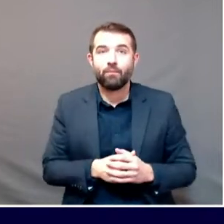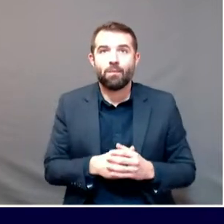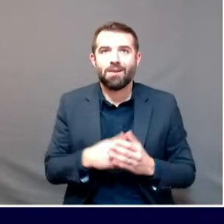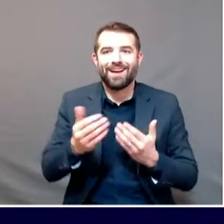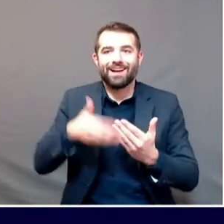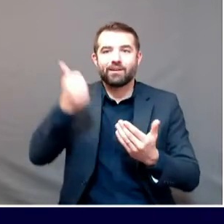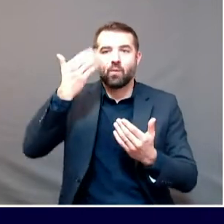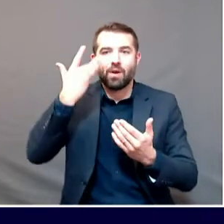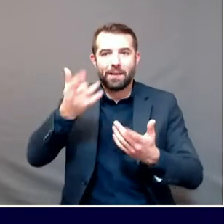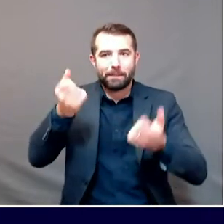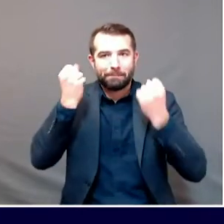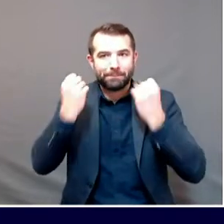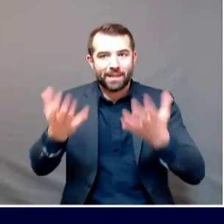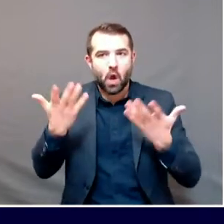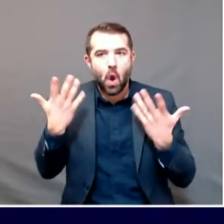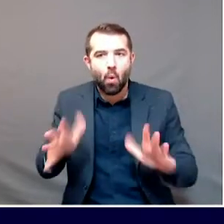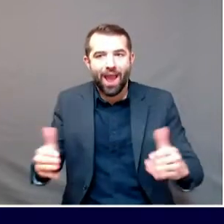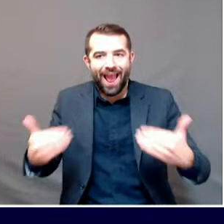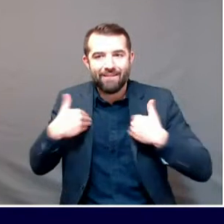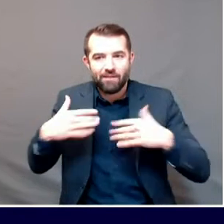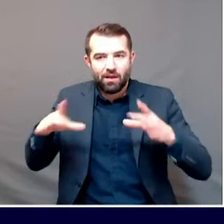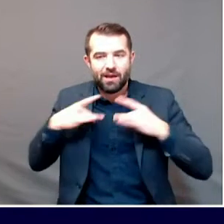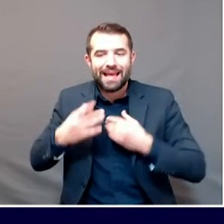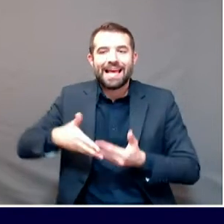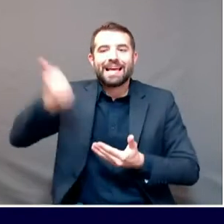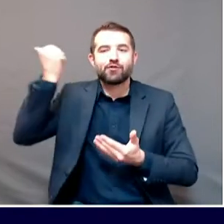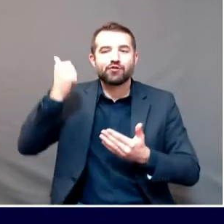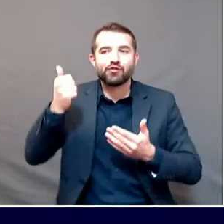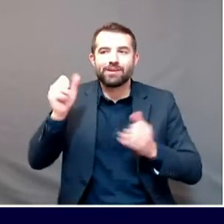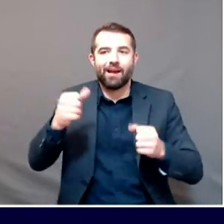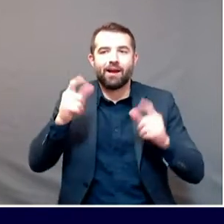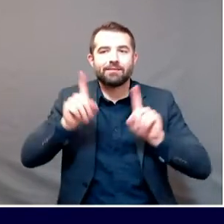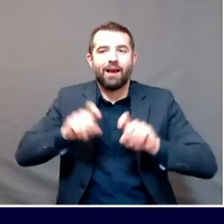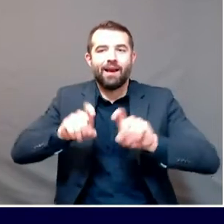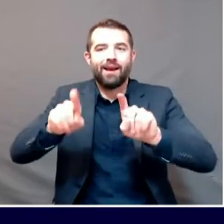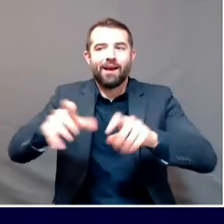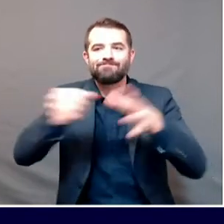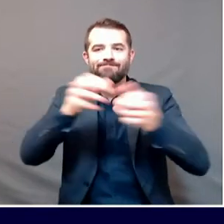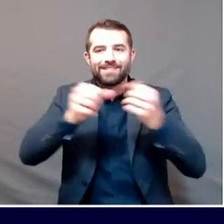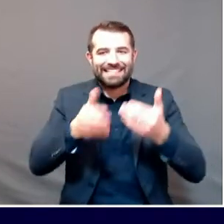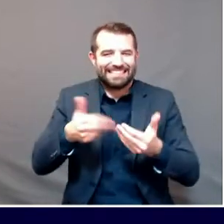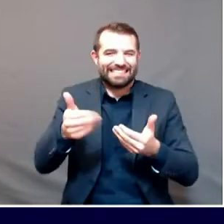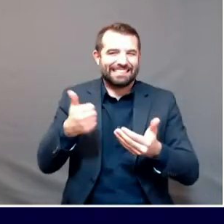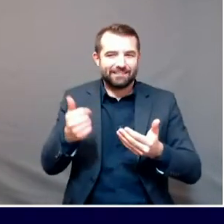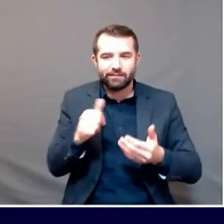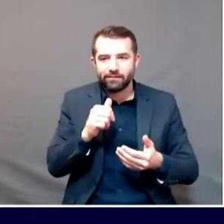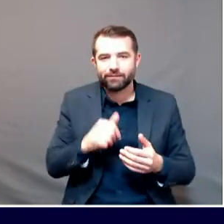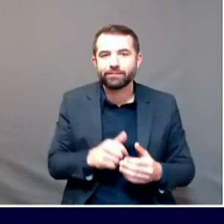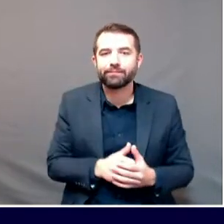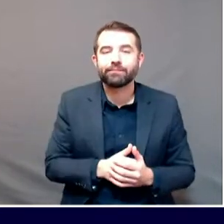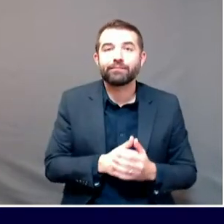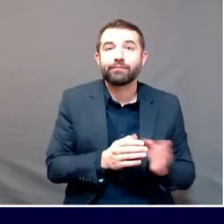trial, we'll stick with humans for right now, you would have to potentially have that trial going on for years and